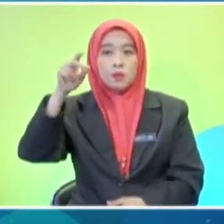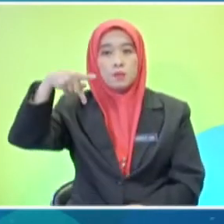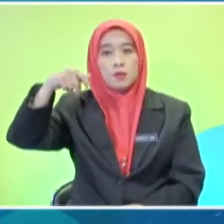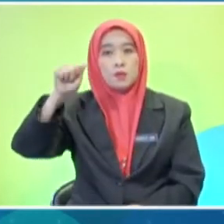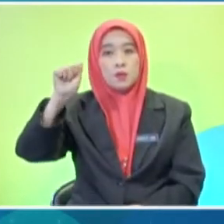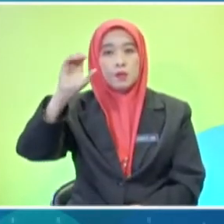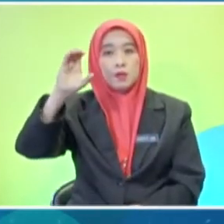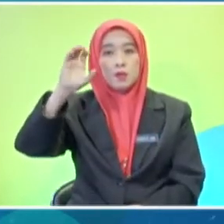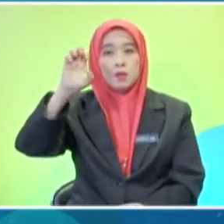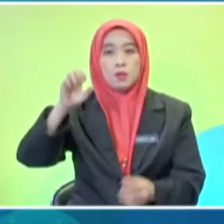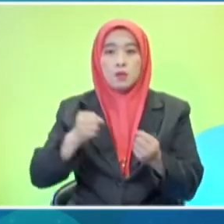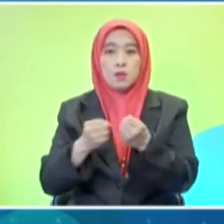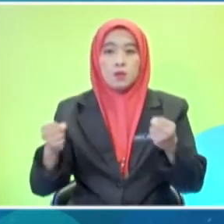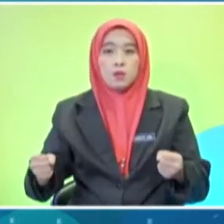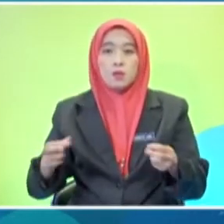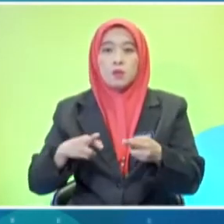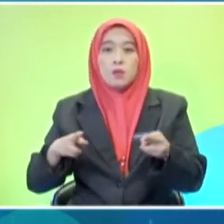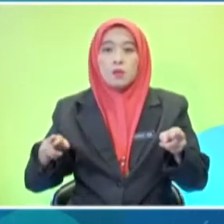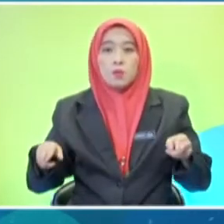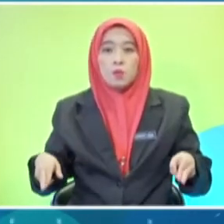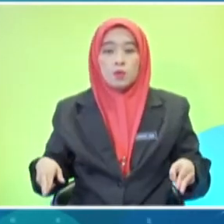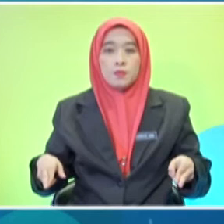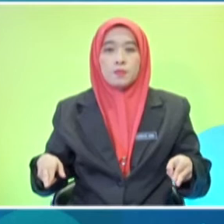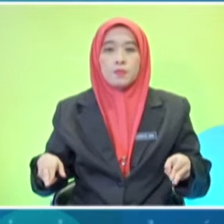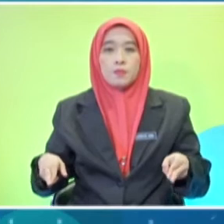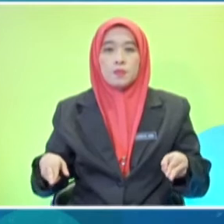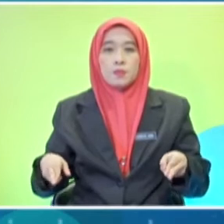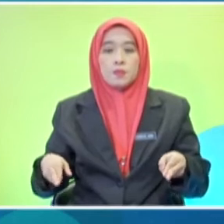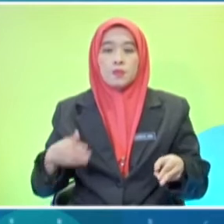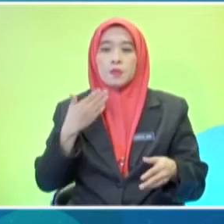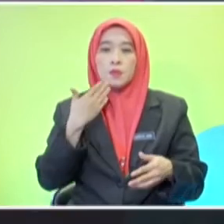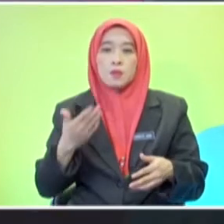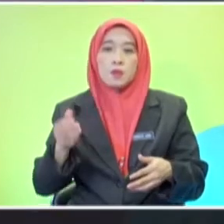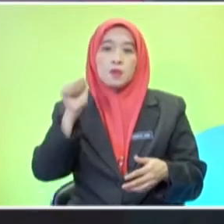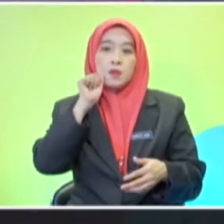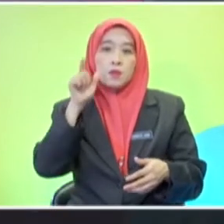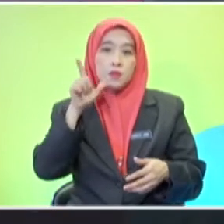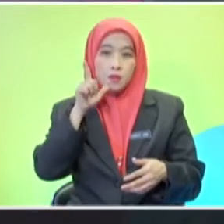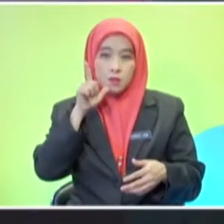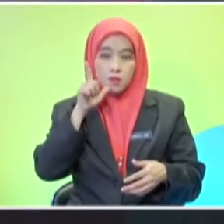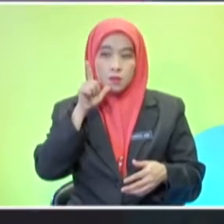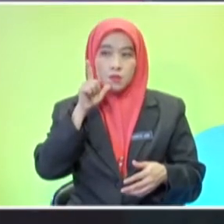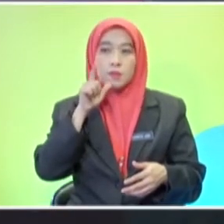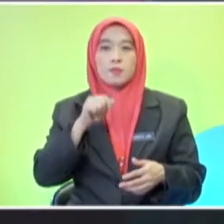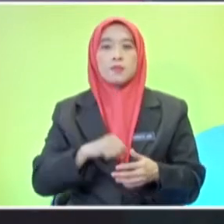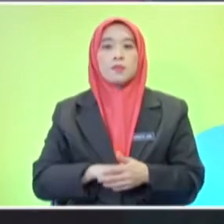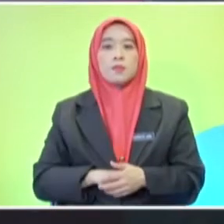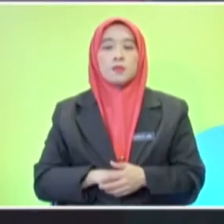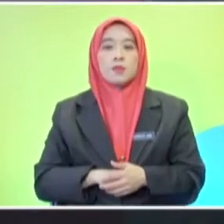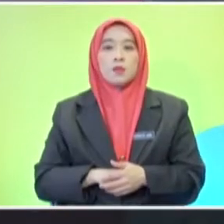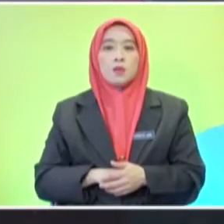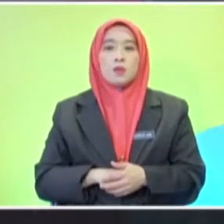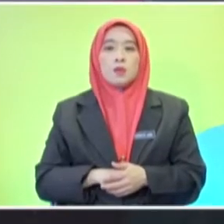S-P-A-C-E, right? So S-P-A-C-E, space. Okay, thank you, Alisa. Wow, good job, Alisa. Perhaps how